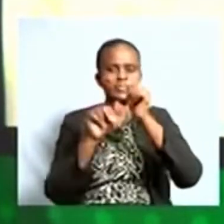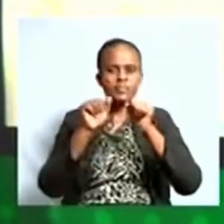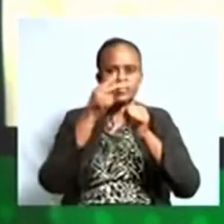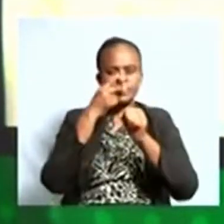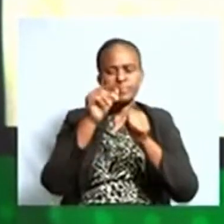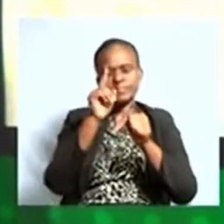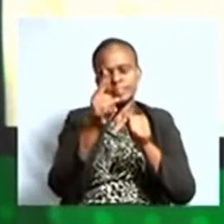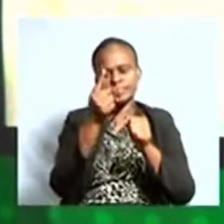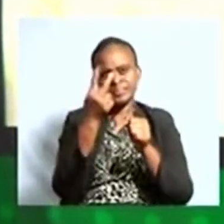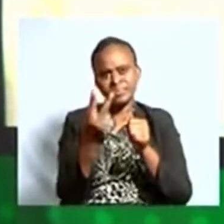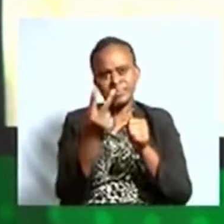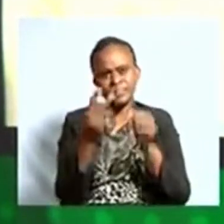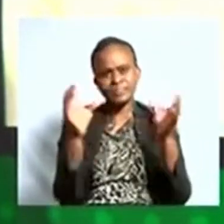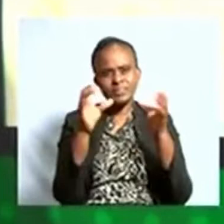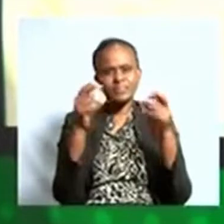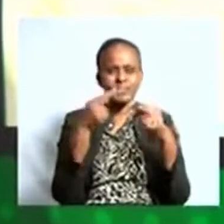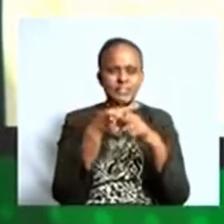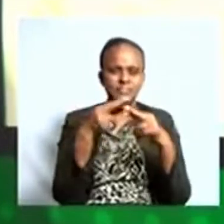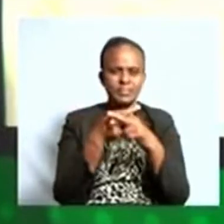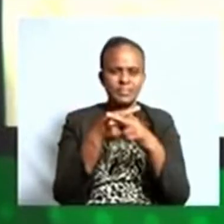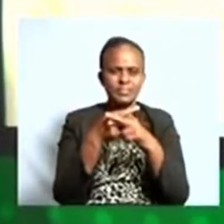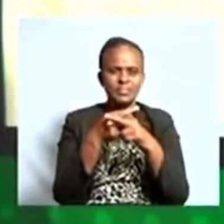1 or 2 classroom blocks at